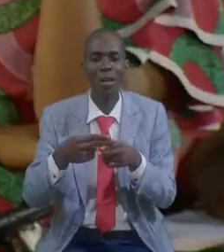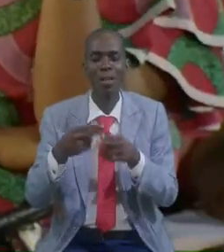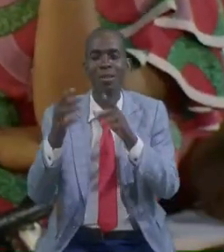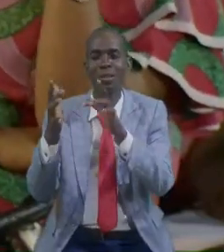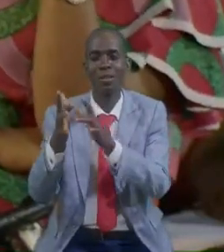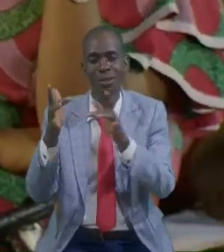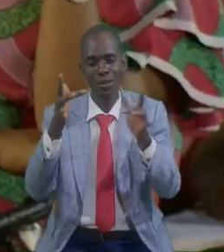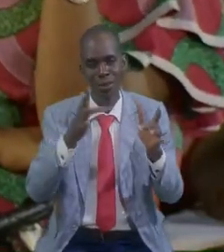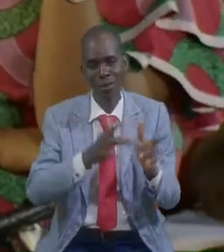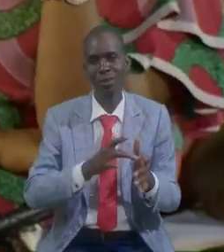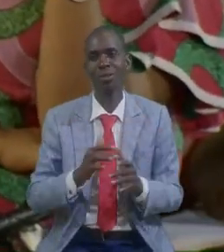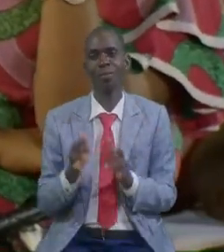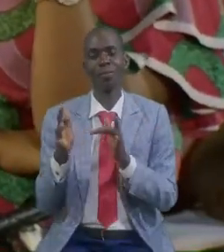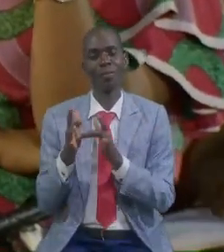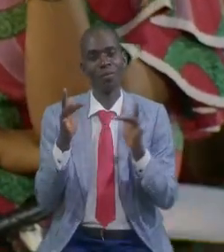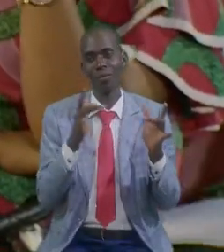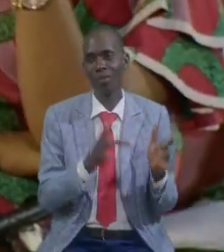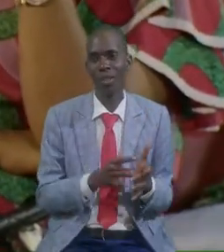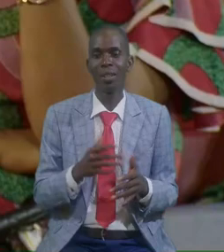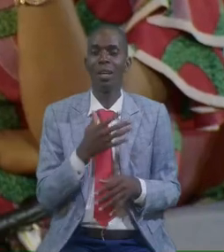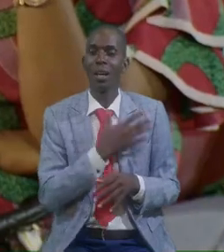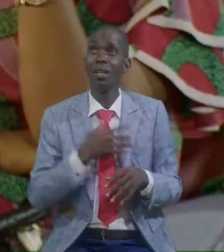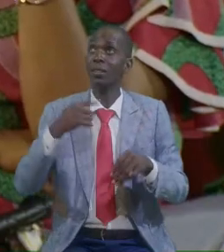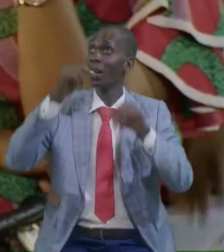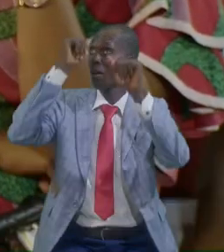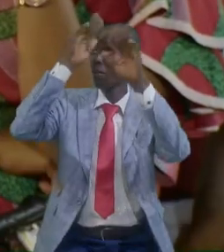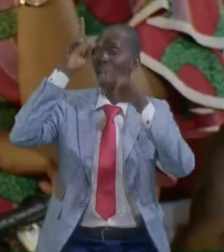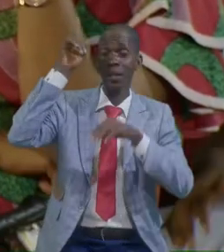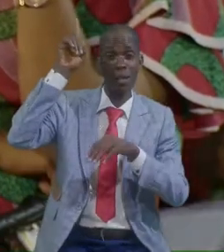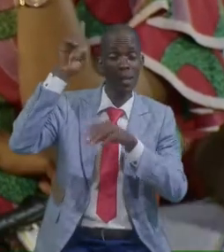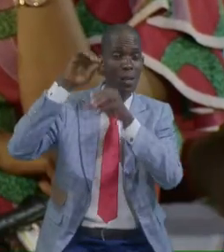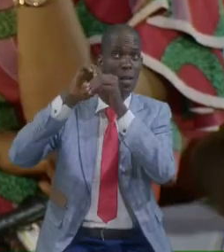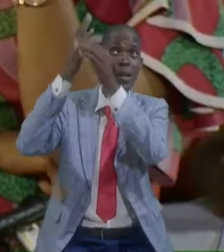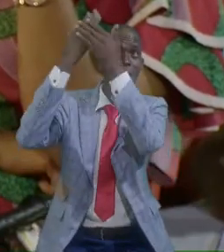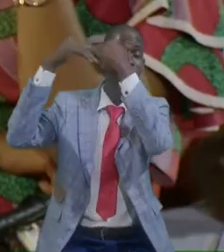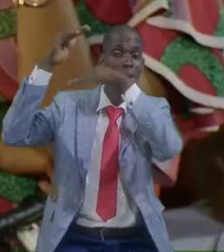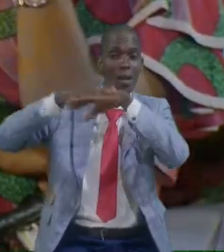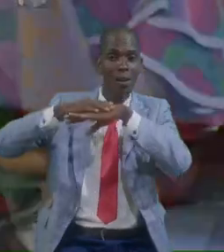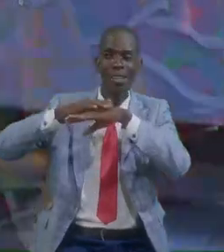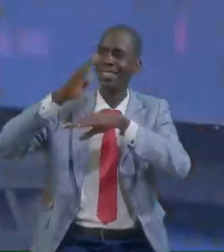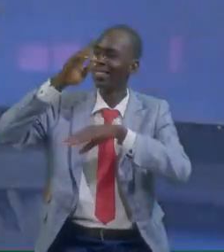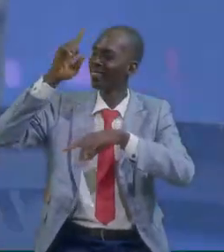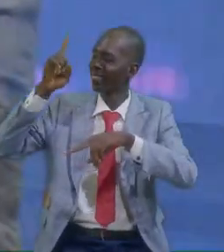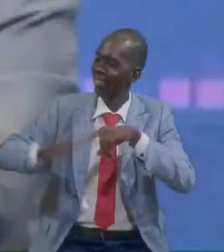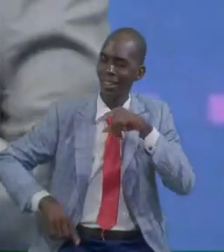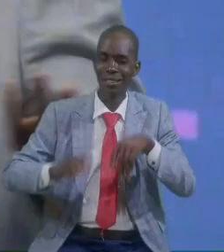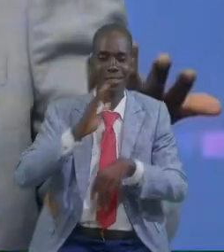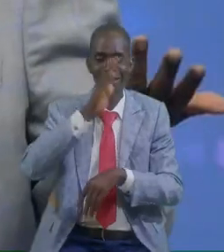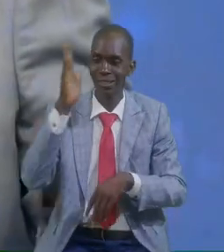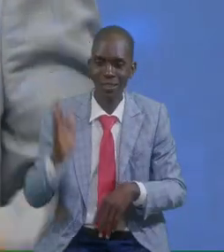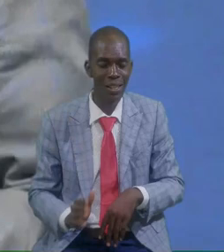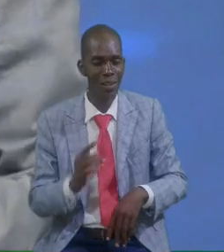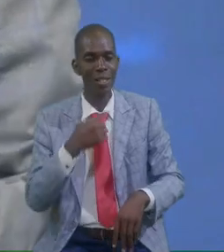is Jesus, and the Father in heaven can never say no